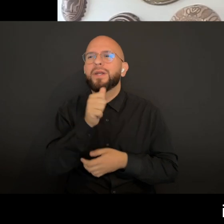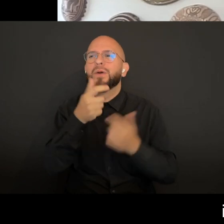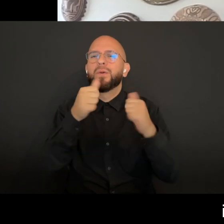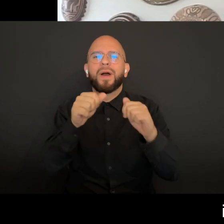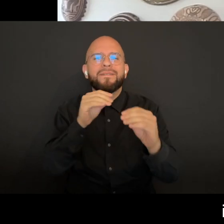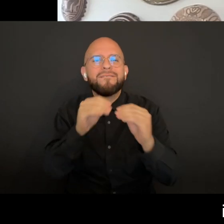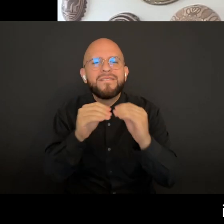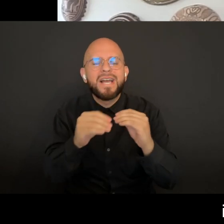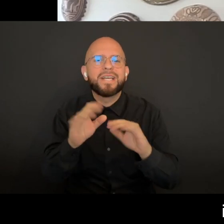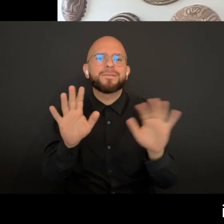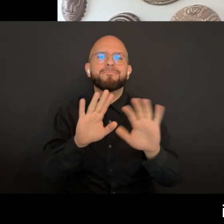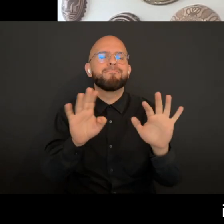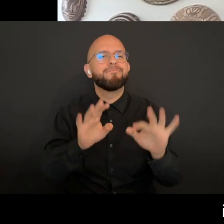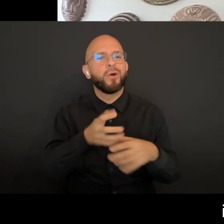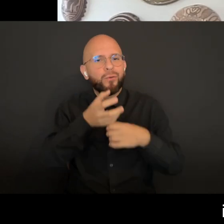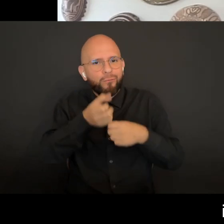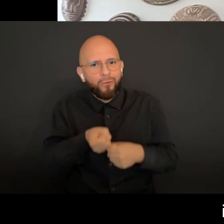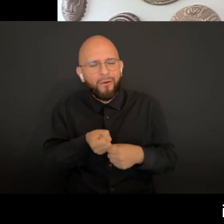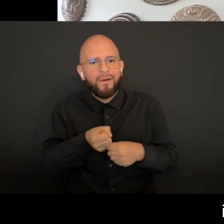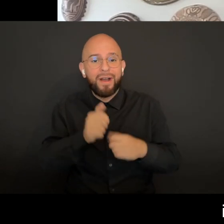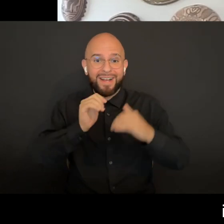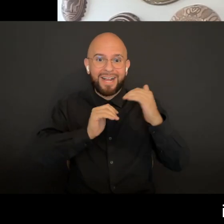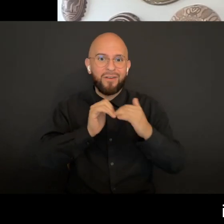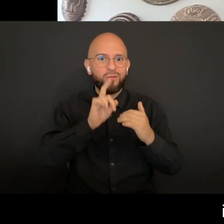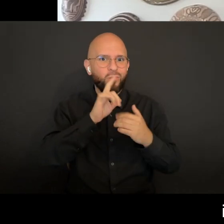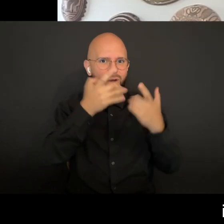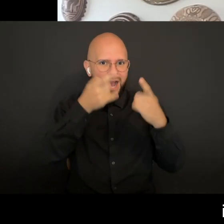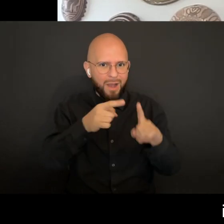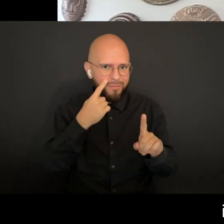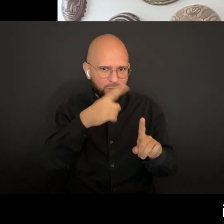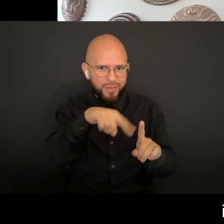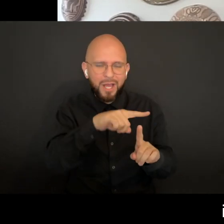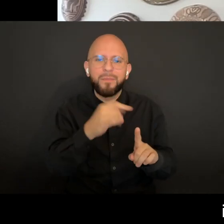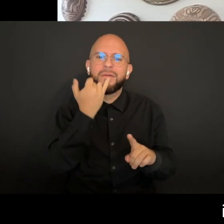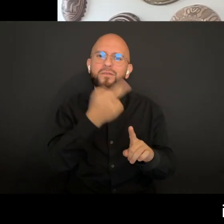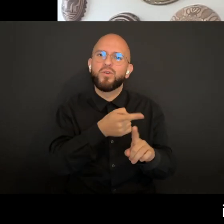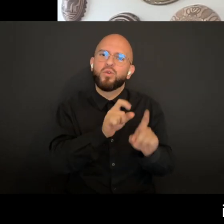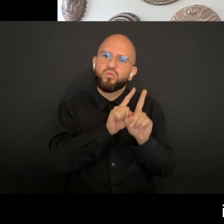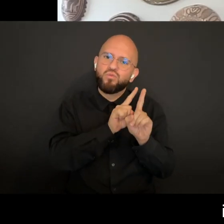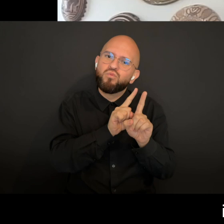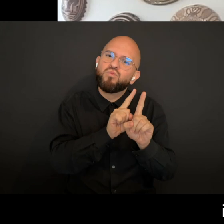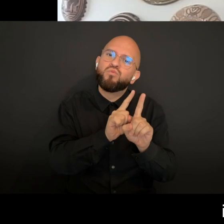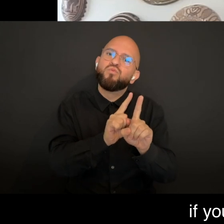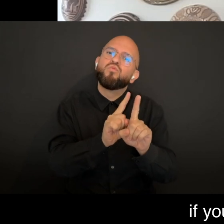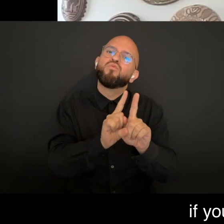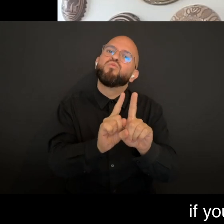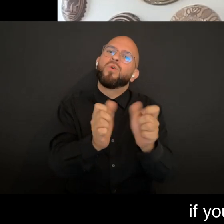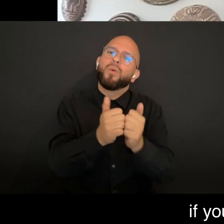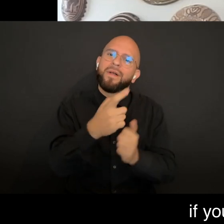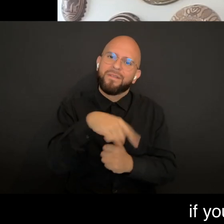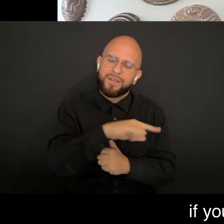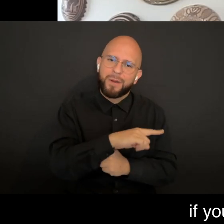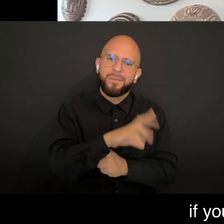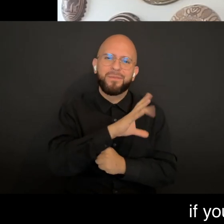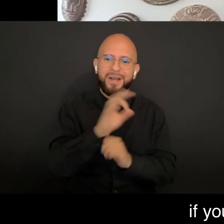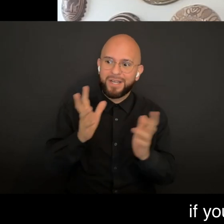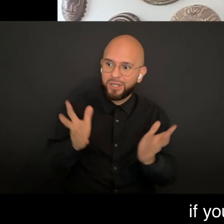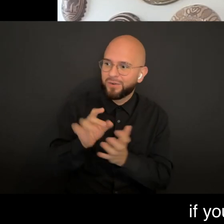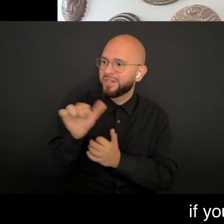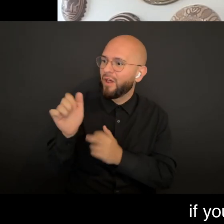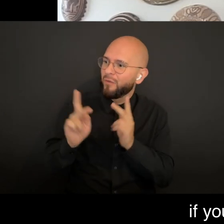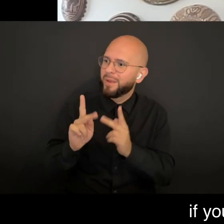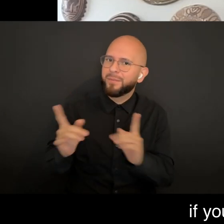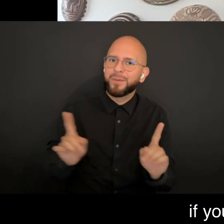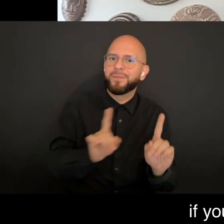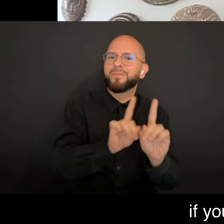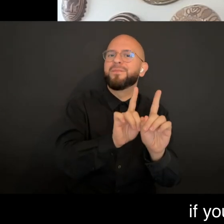rather than ignoring it or trying to fix it. Trust that comfort will come to them if you walk that journey with them